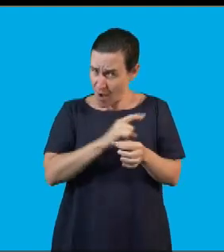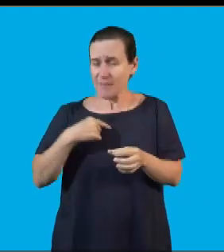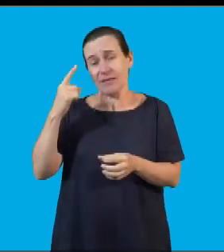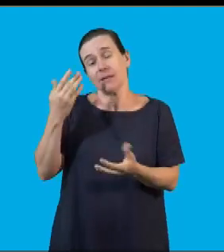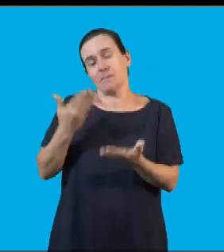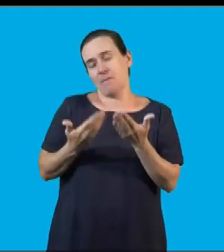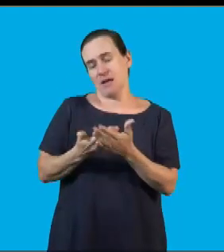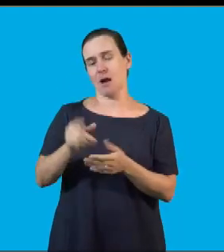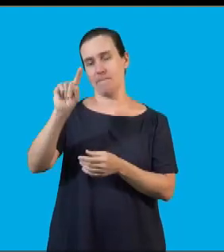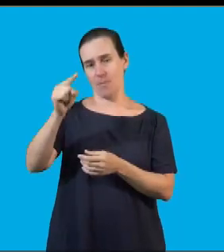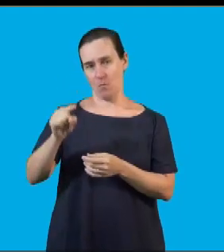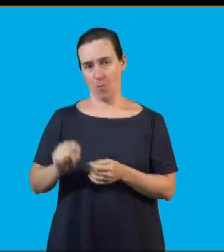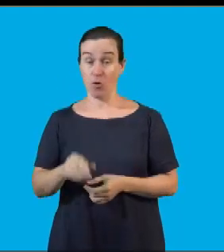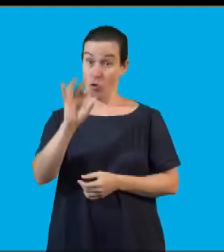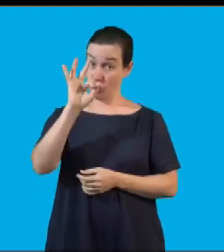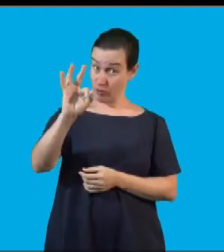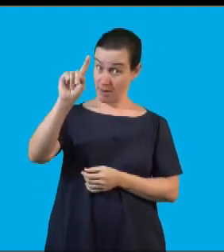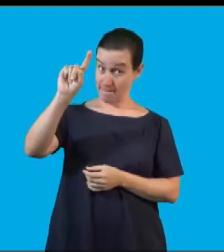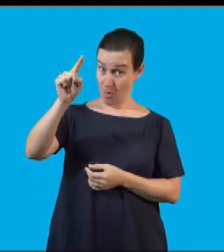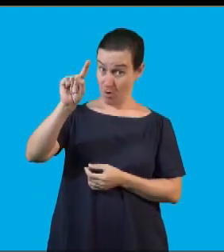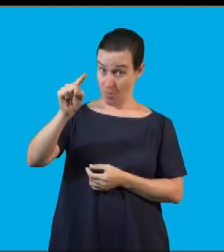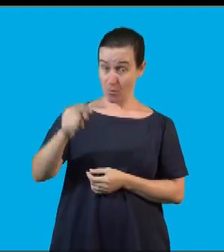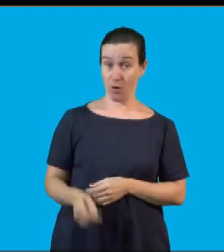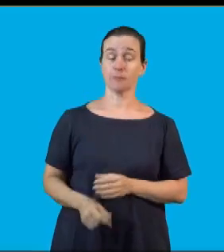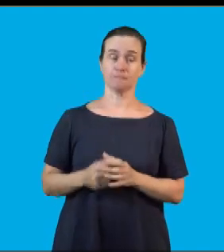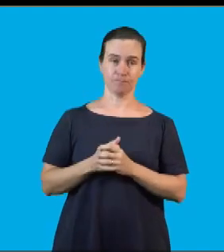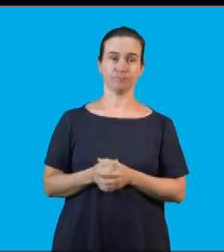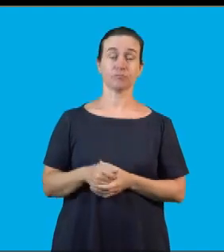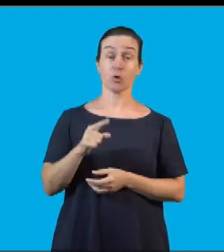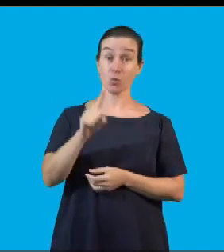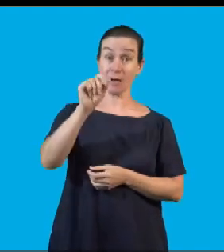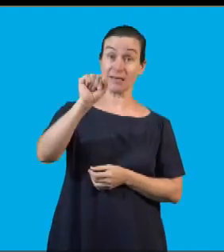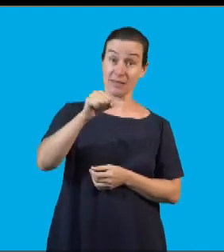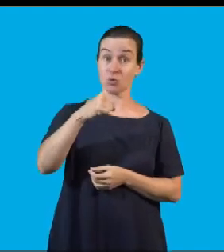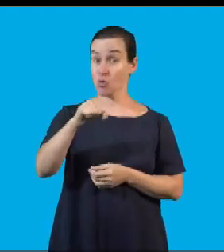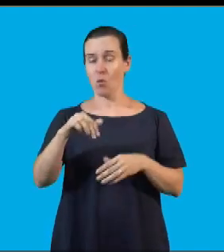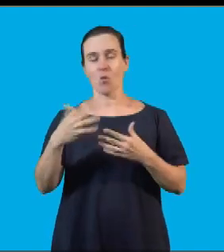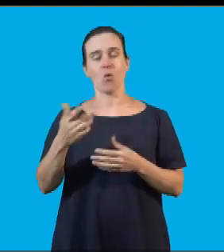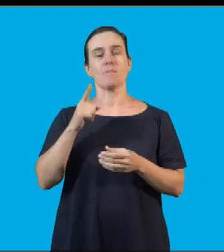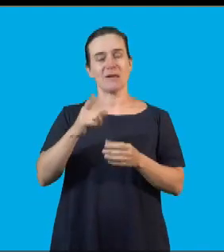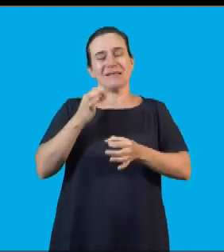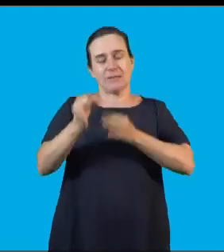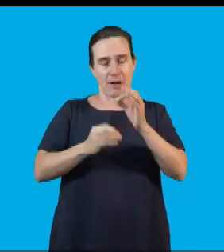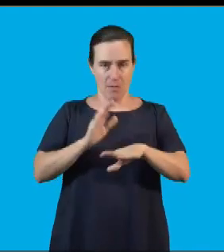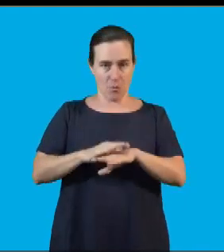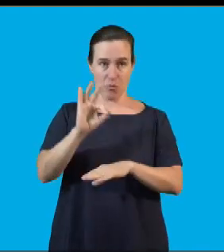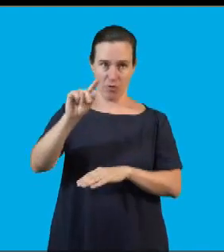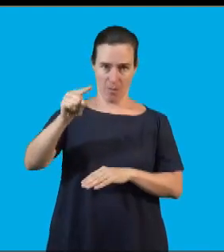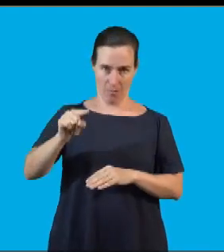find merit in that answer. So you would get 3 marks here for 2 ideas well discussed.